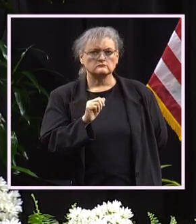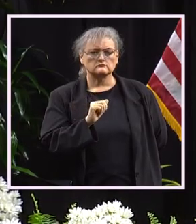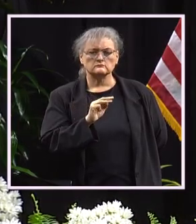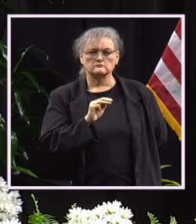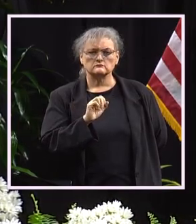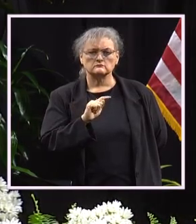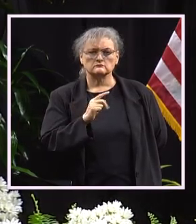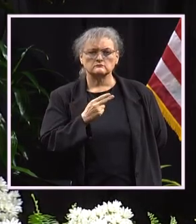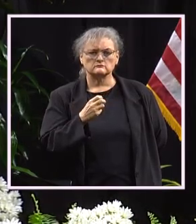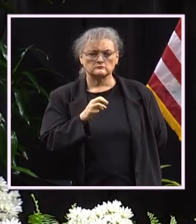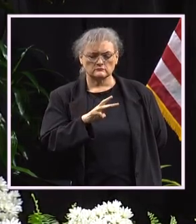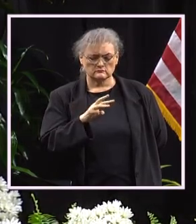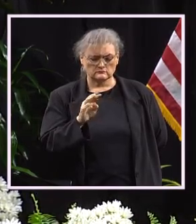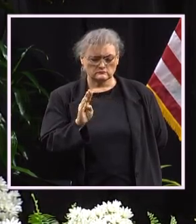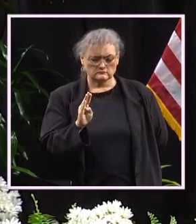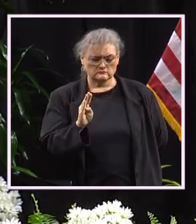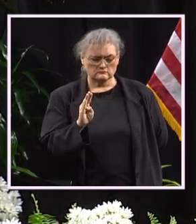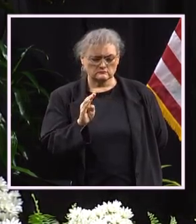Matthew James Barber,